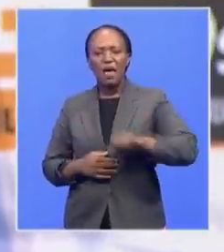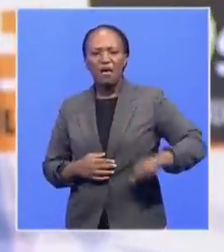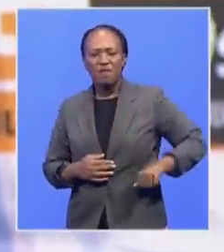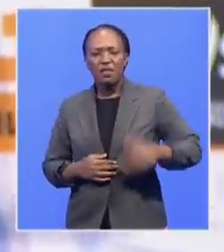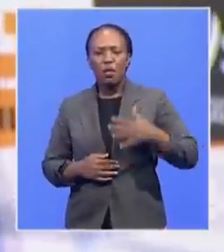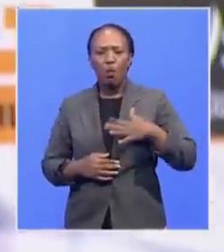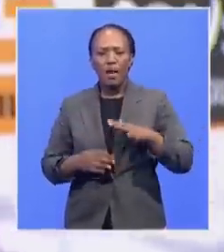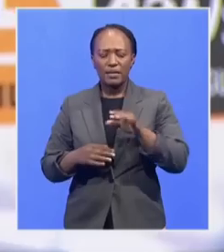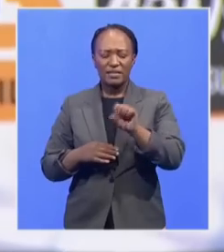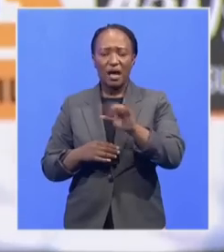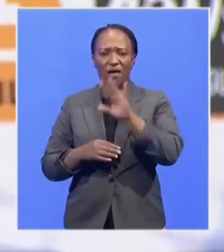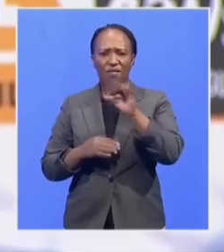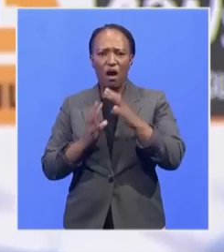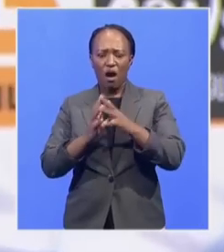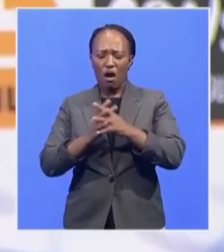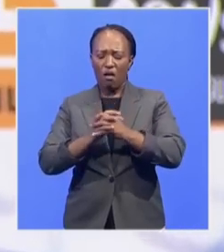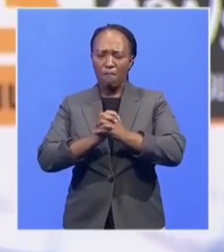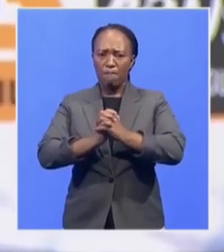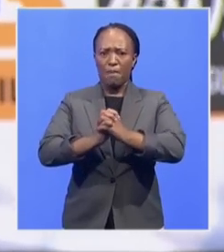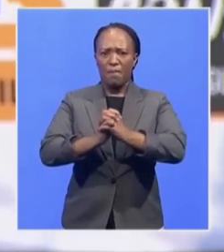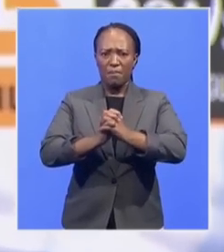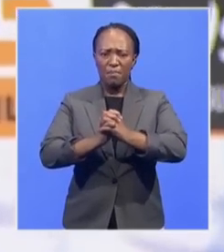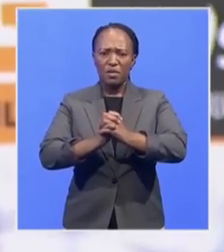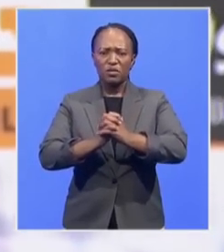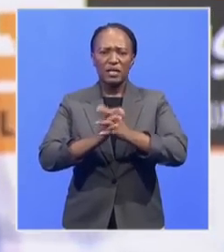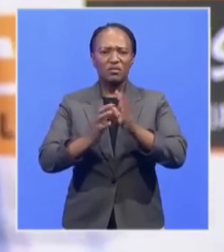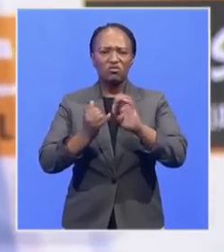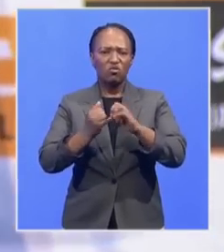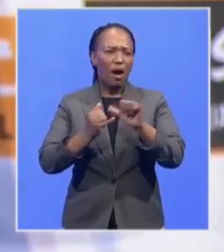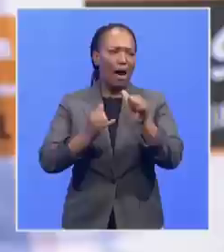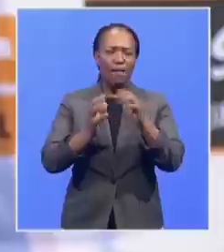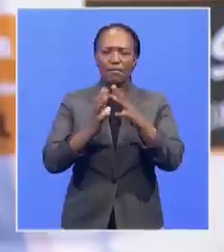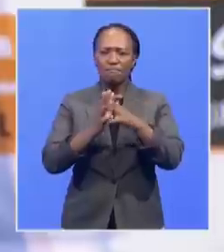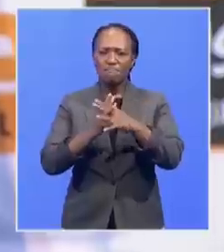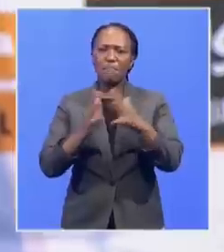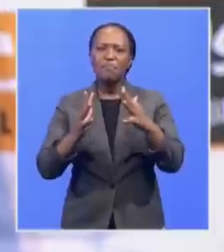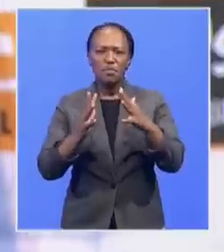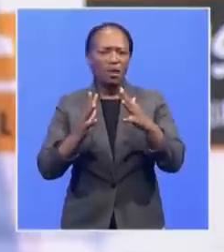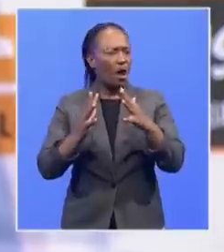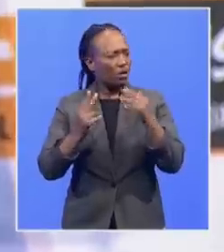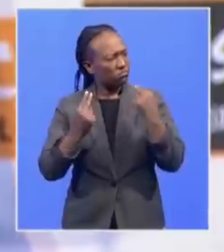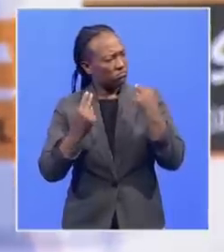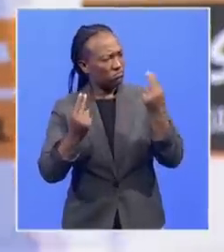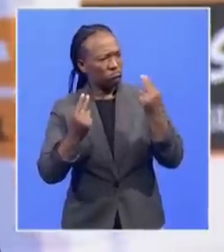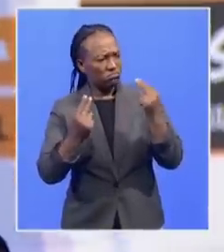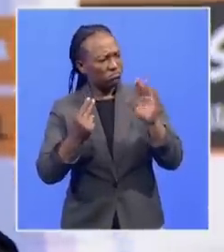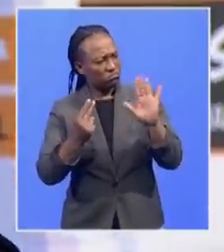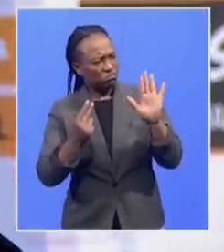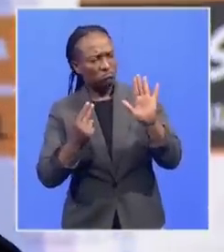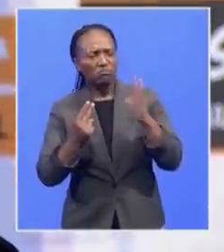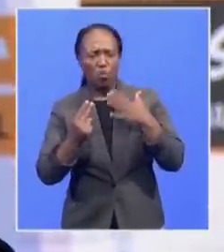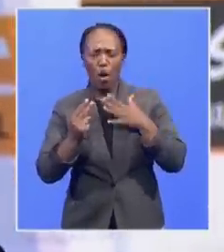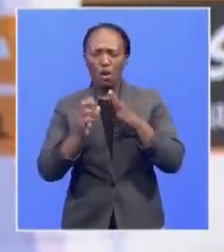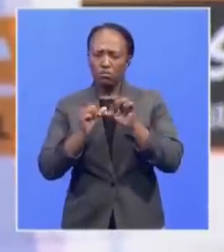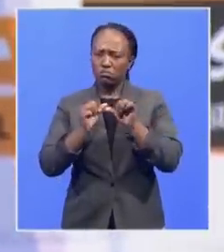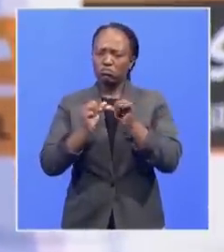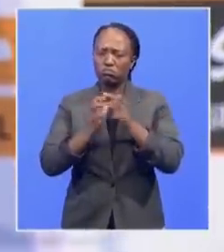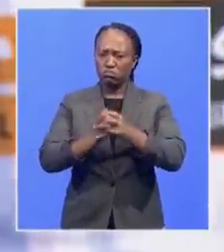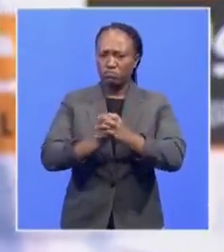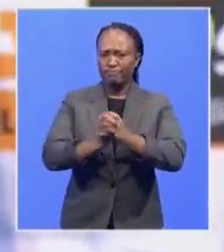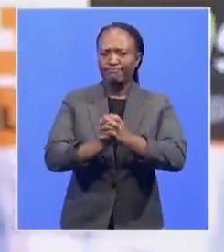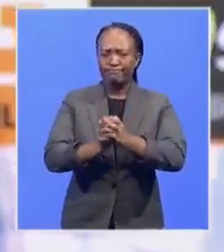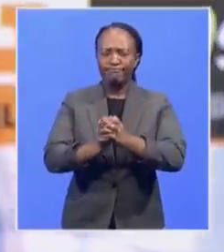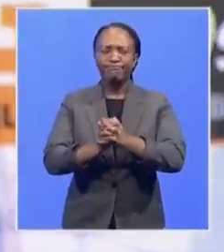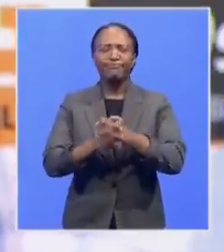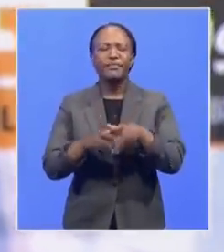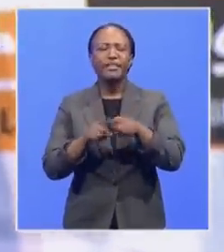family. Let us stand firm against corruption and the theft of state